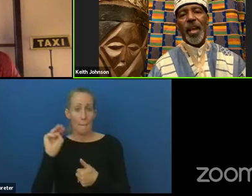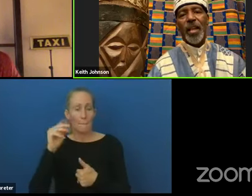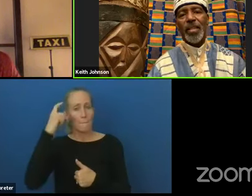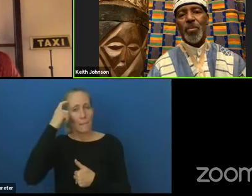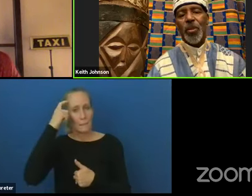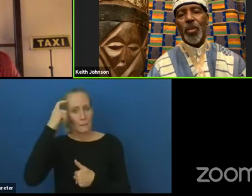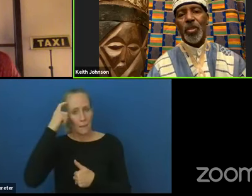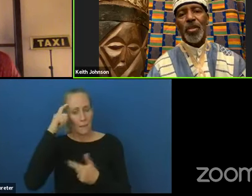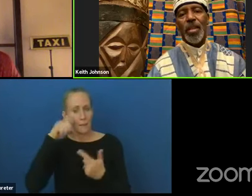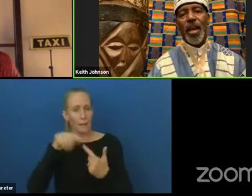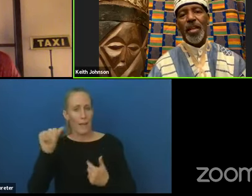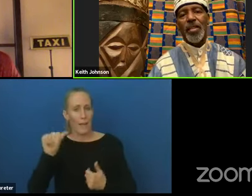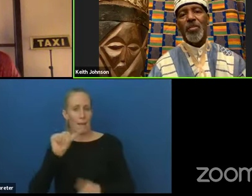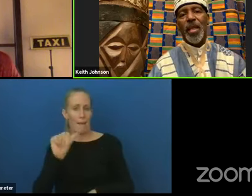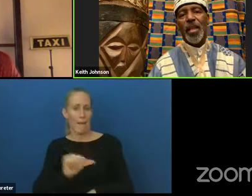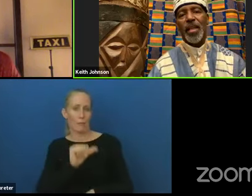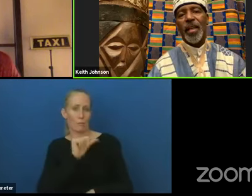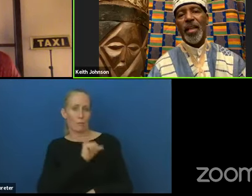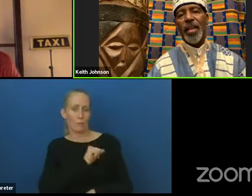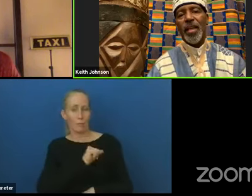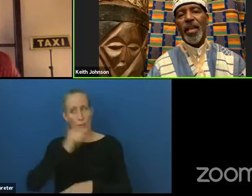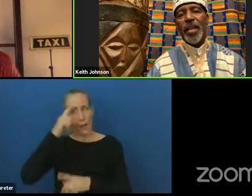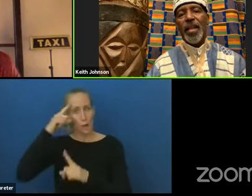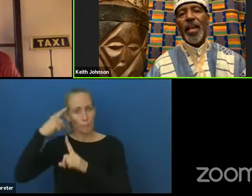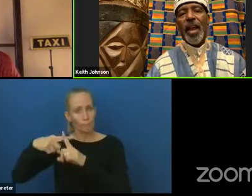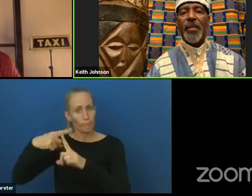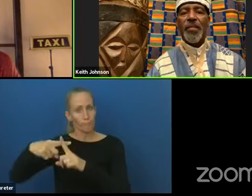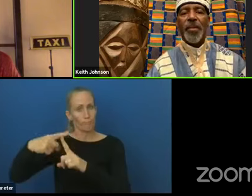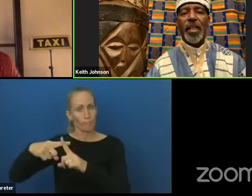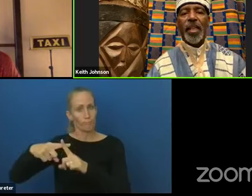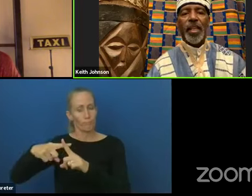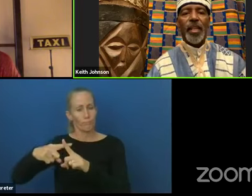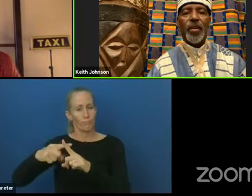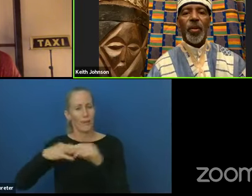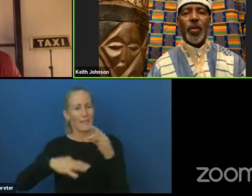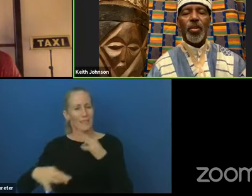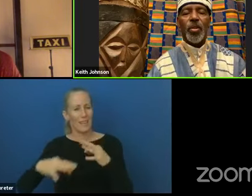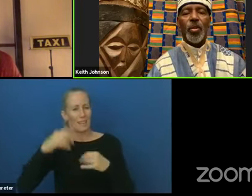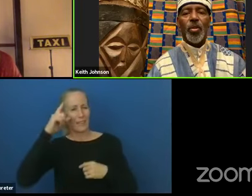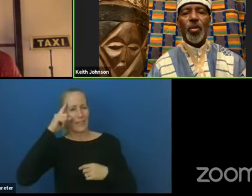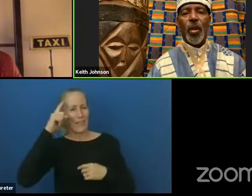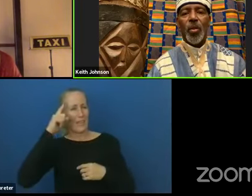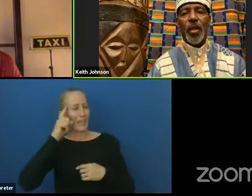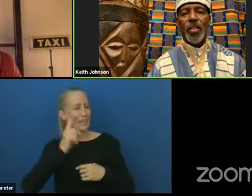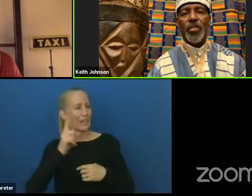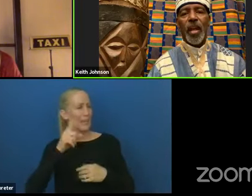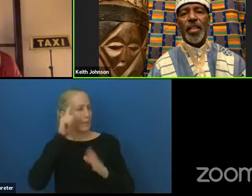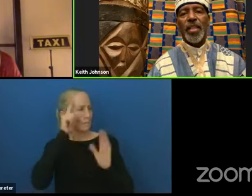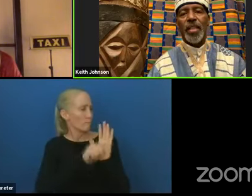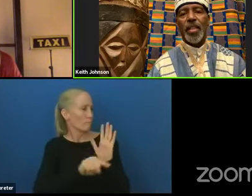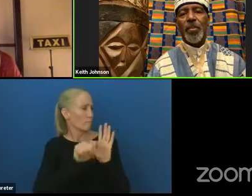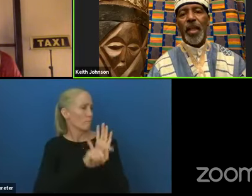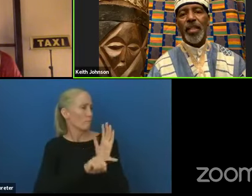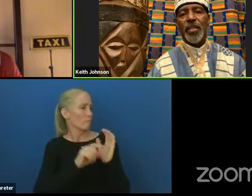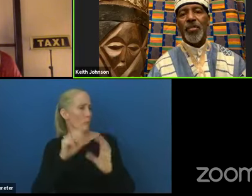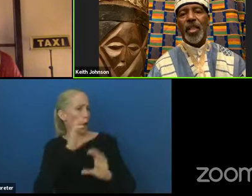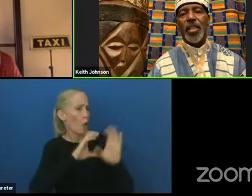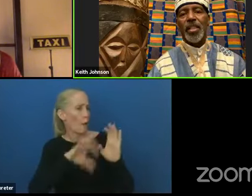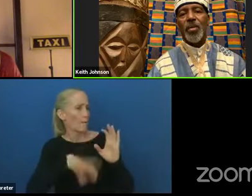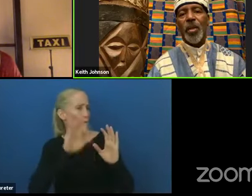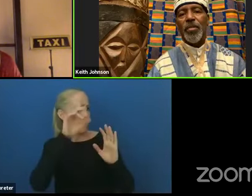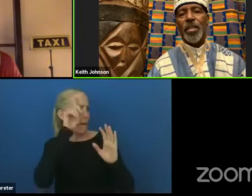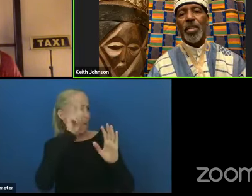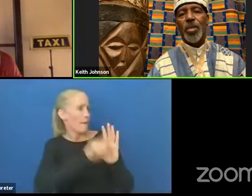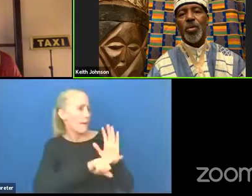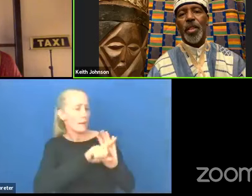optimistic as opposed to the glass being half empty, you know? So you always try to see the positive